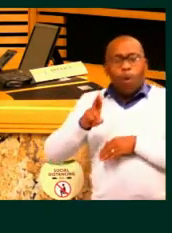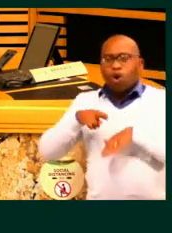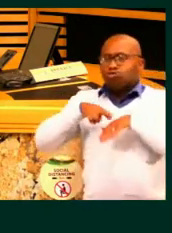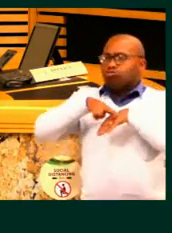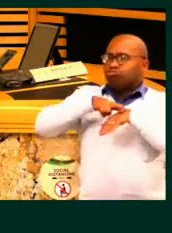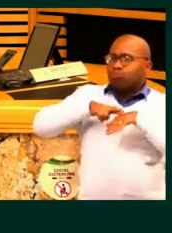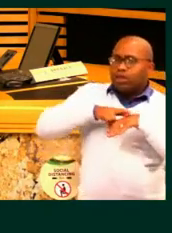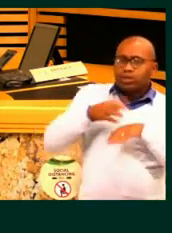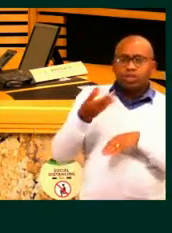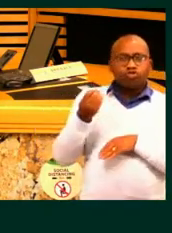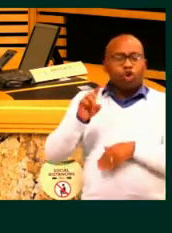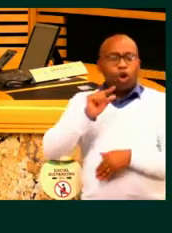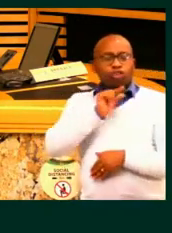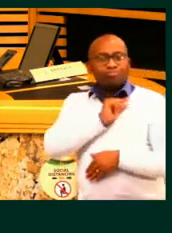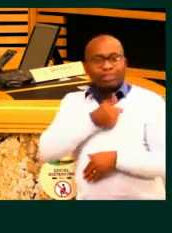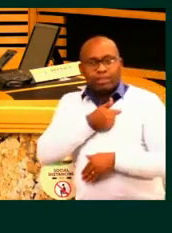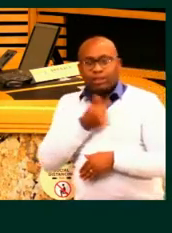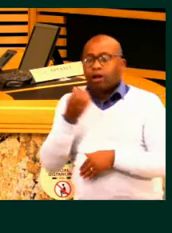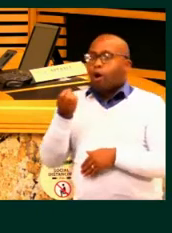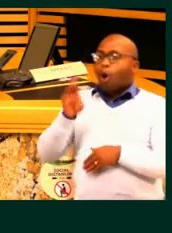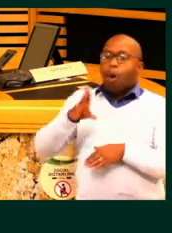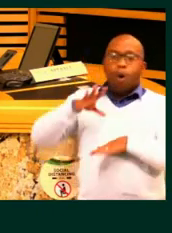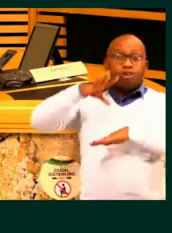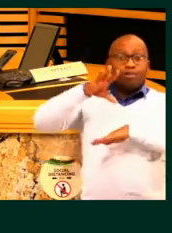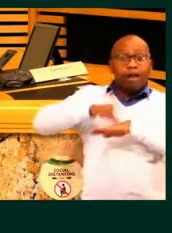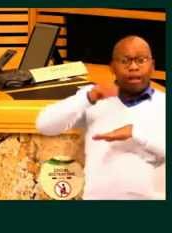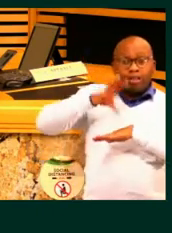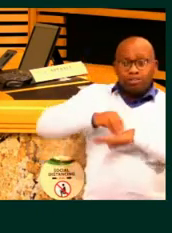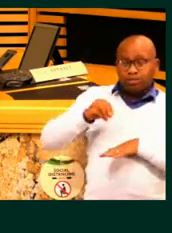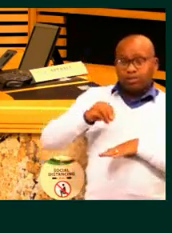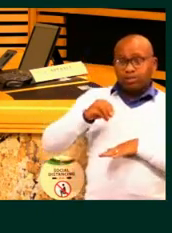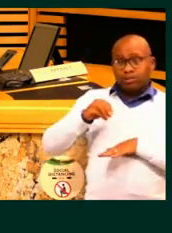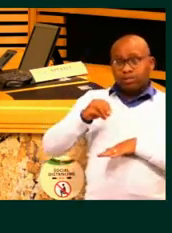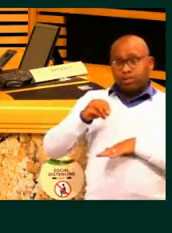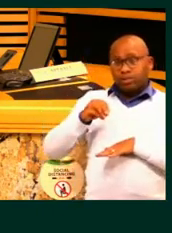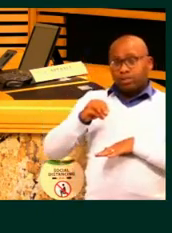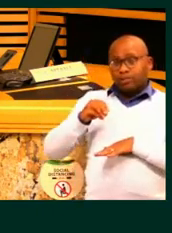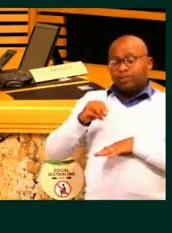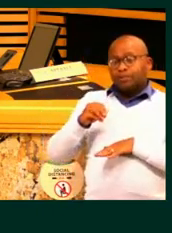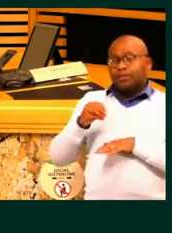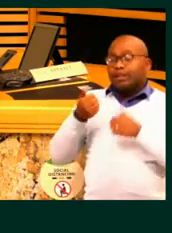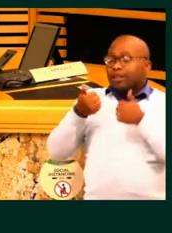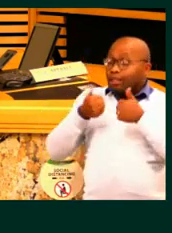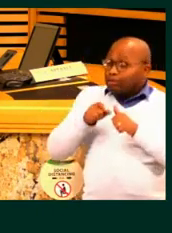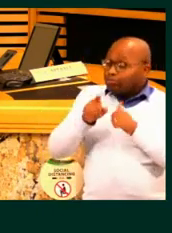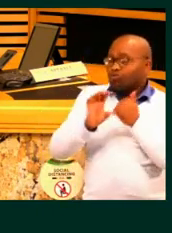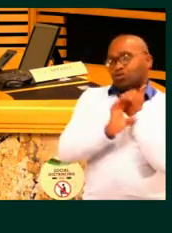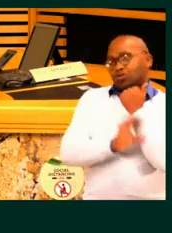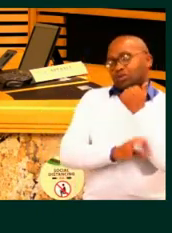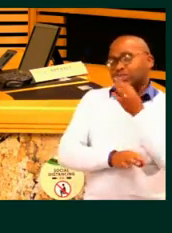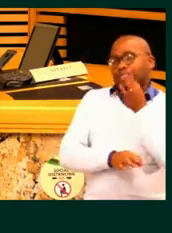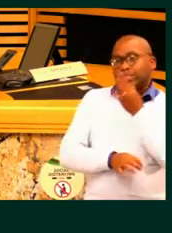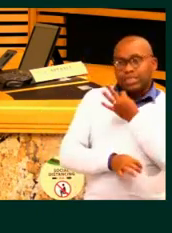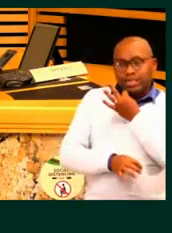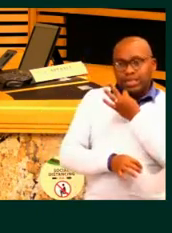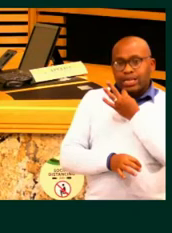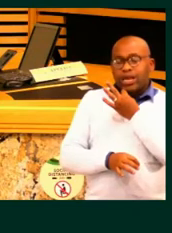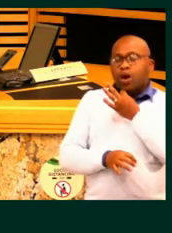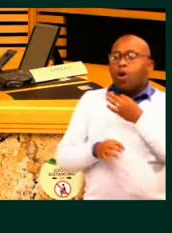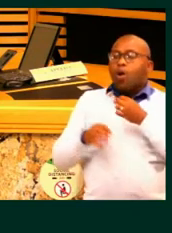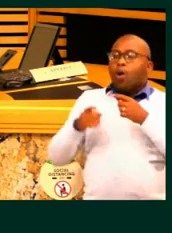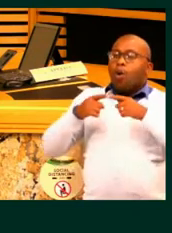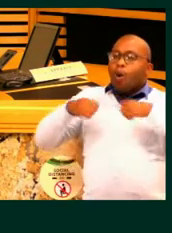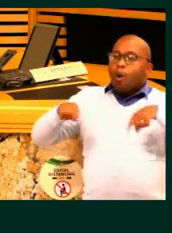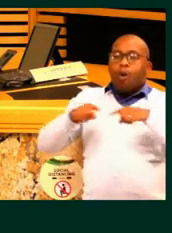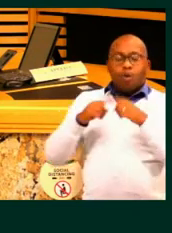age or disability section 10 of the Constitution further provides that everyone has the right to have their